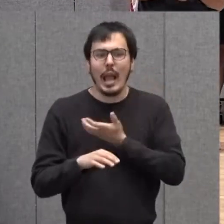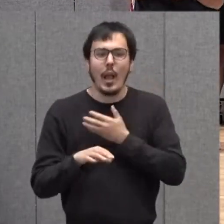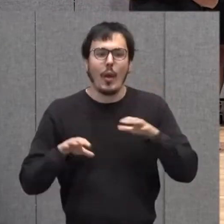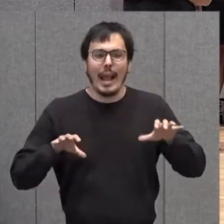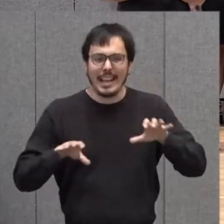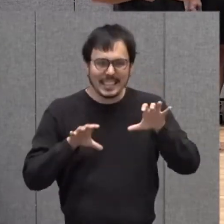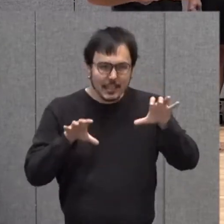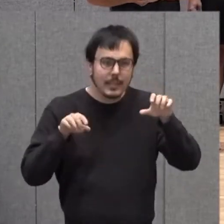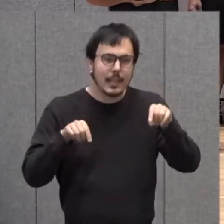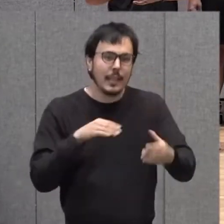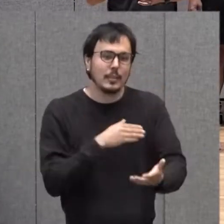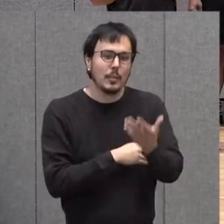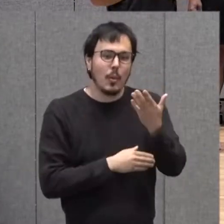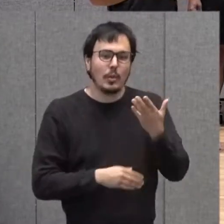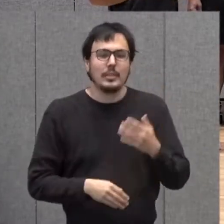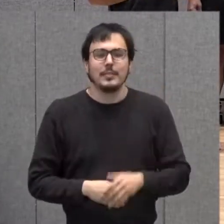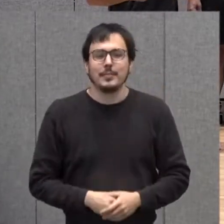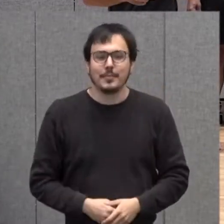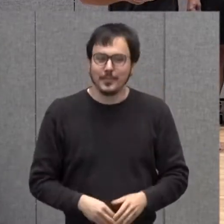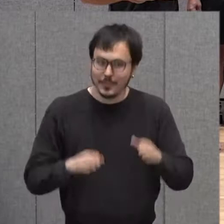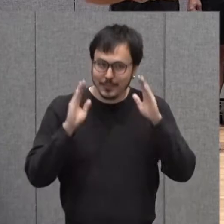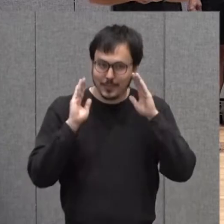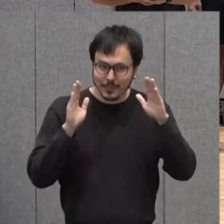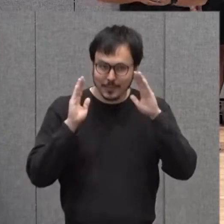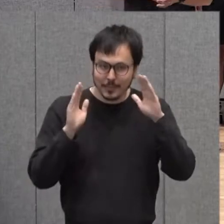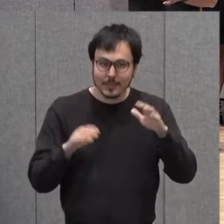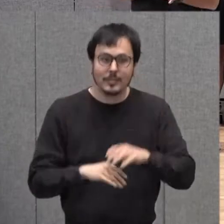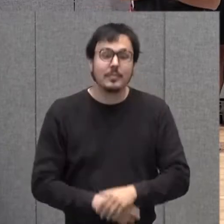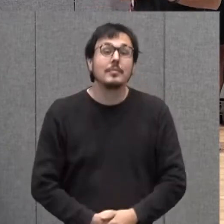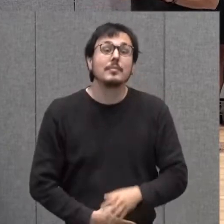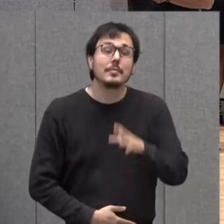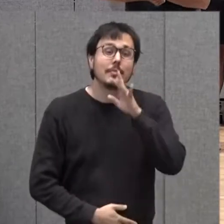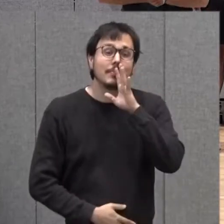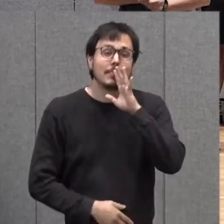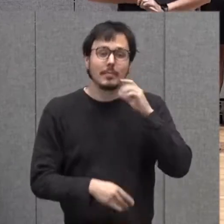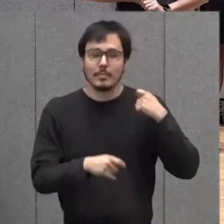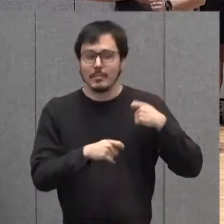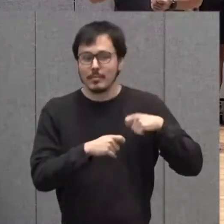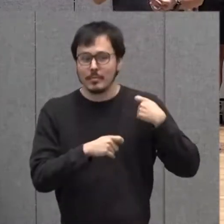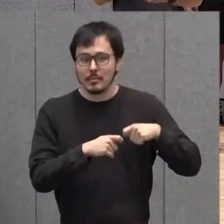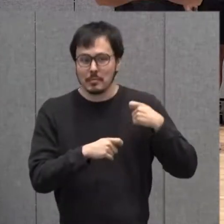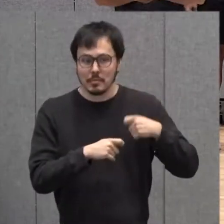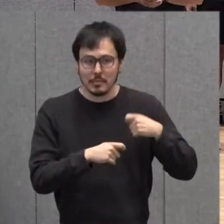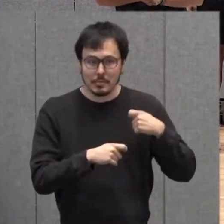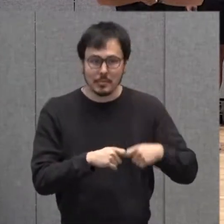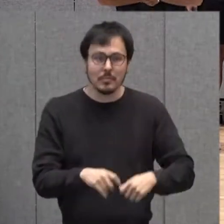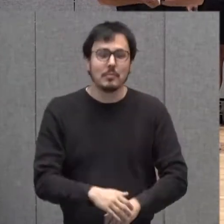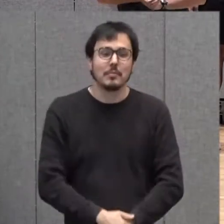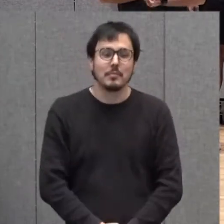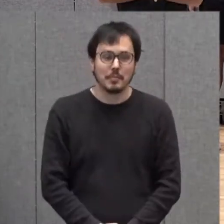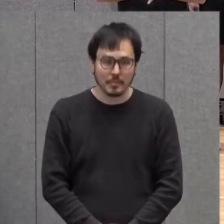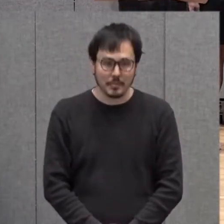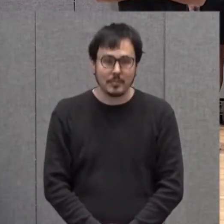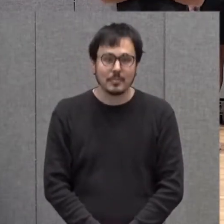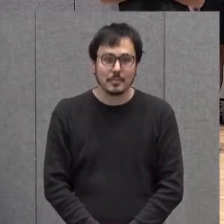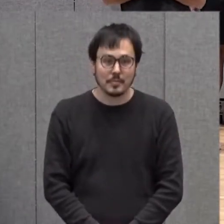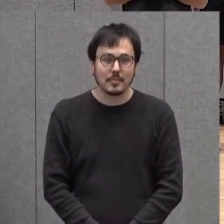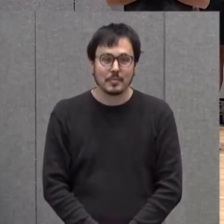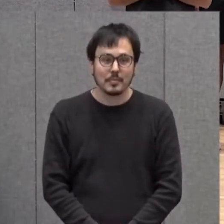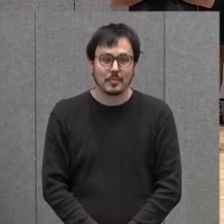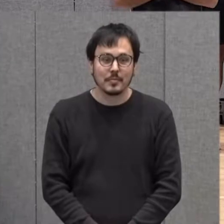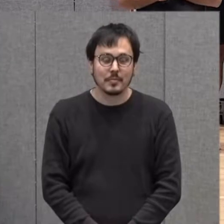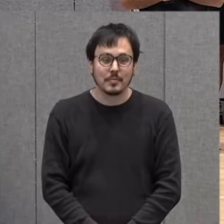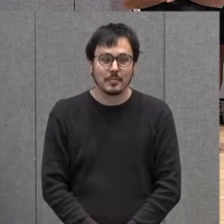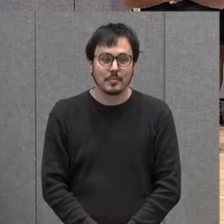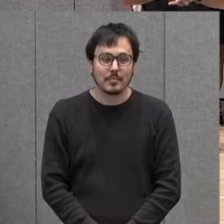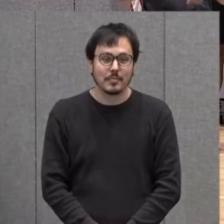a At Home con APS. Vamos a empezar con una actividad instantánea en donde ustedes tienen que decidir qué les